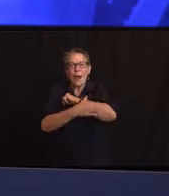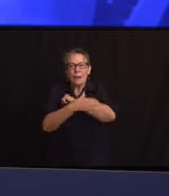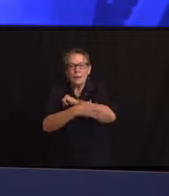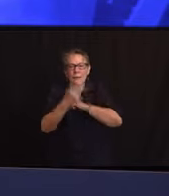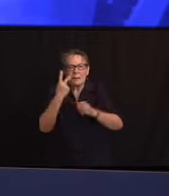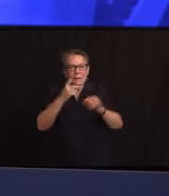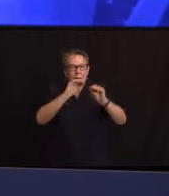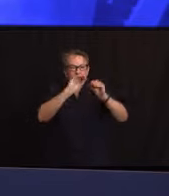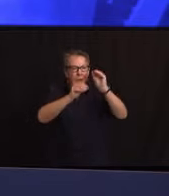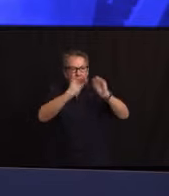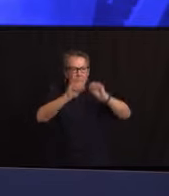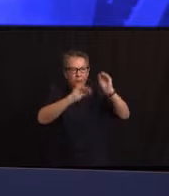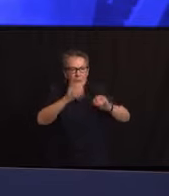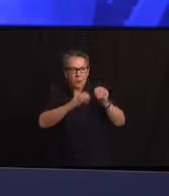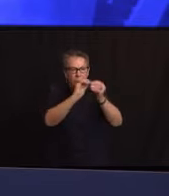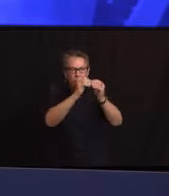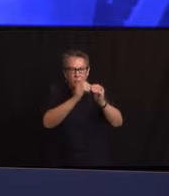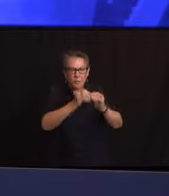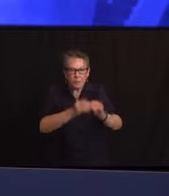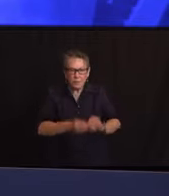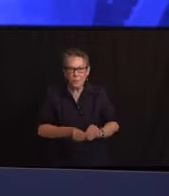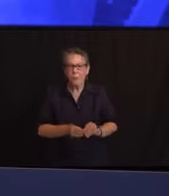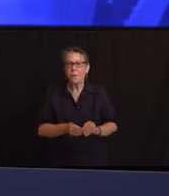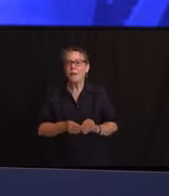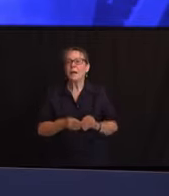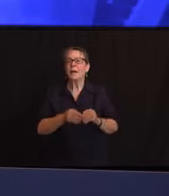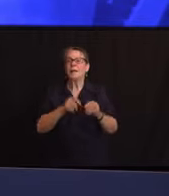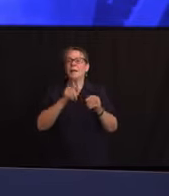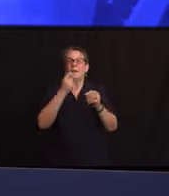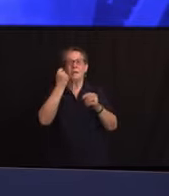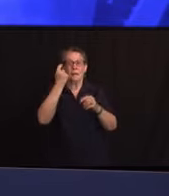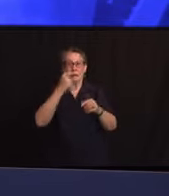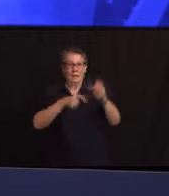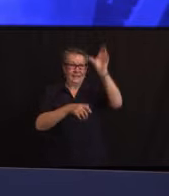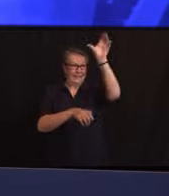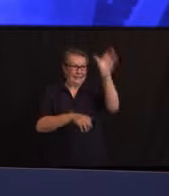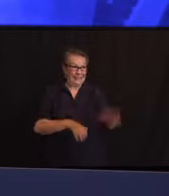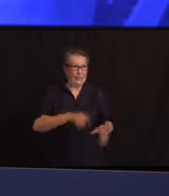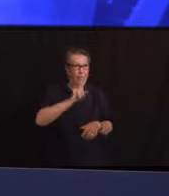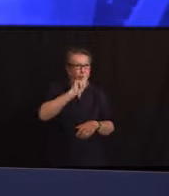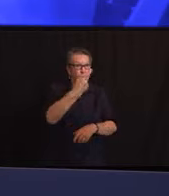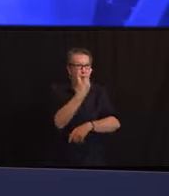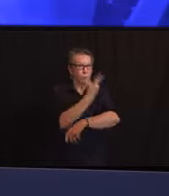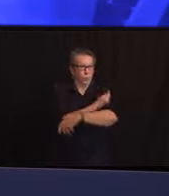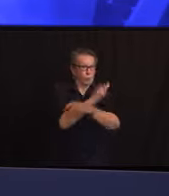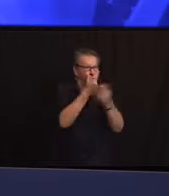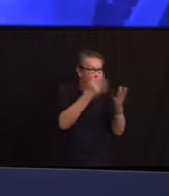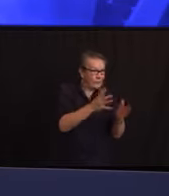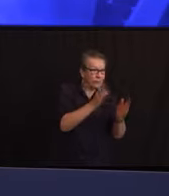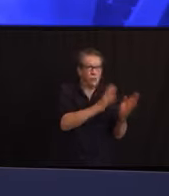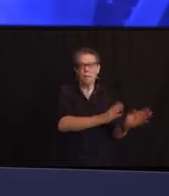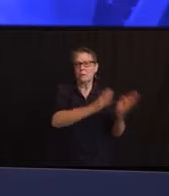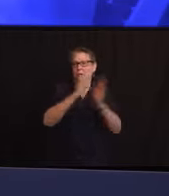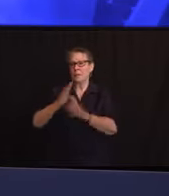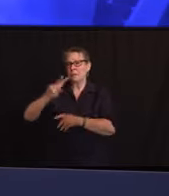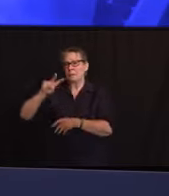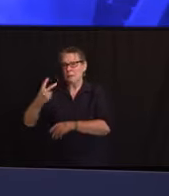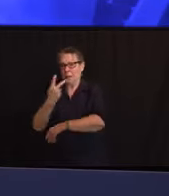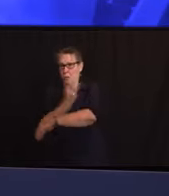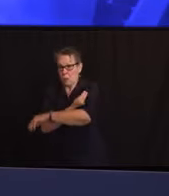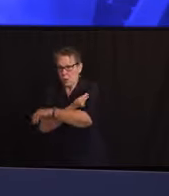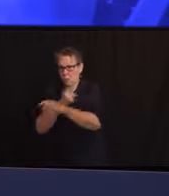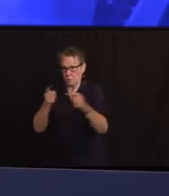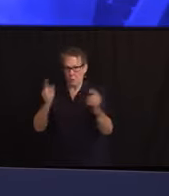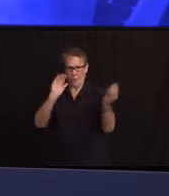courses completed can be viewed on the dashboard. Additionally, you can filter the data for total vaccinated,